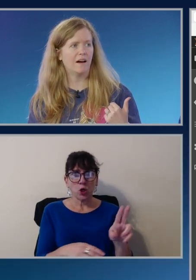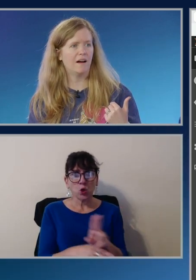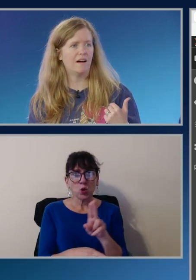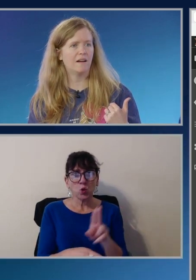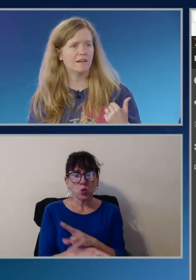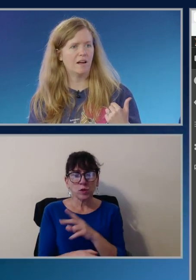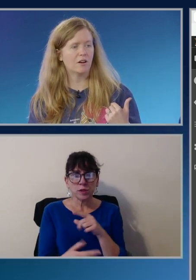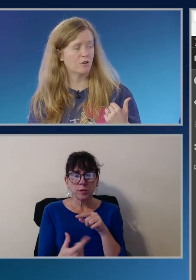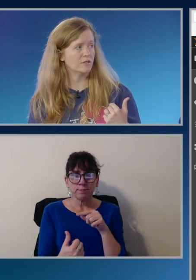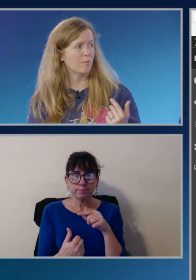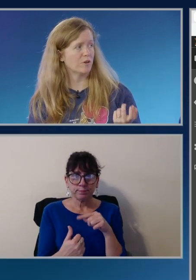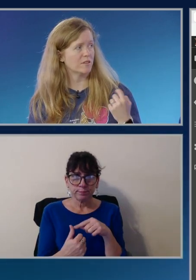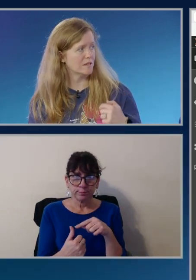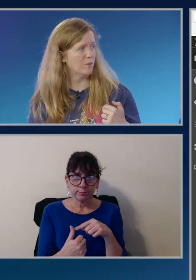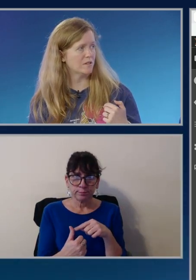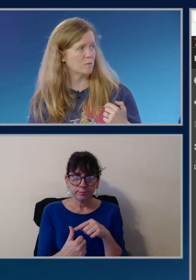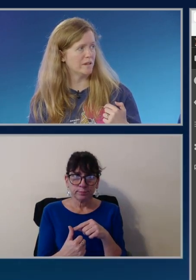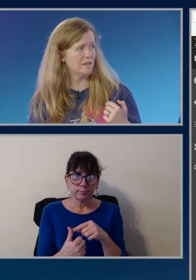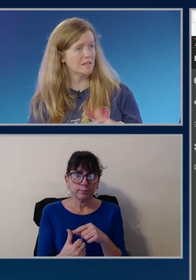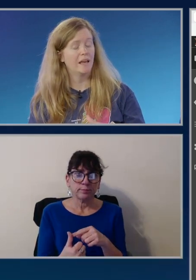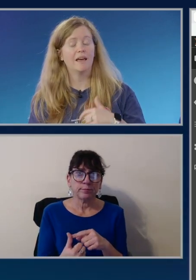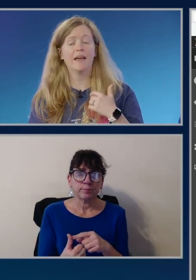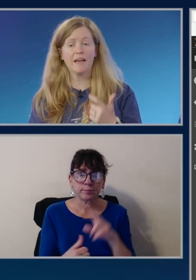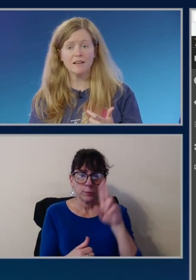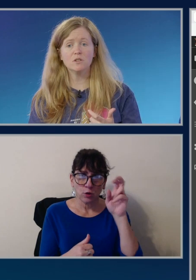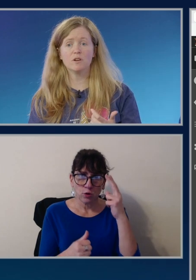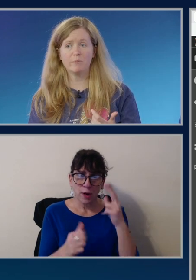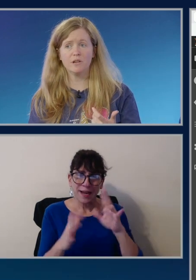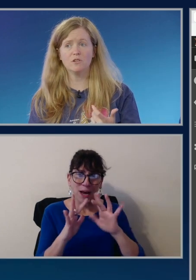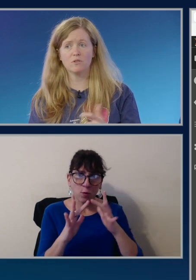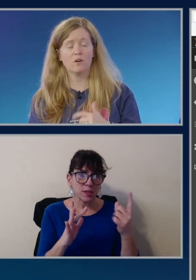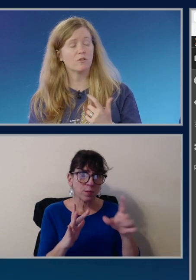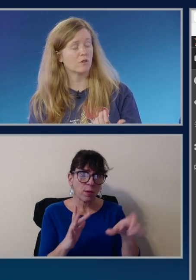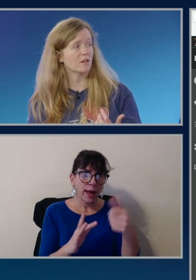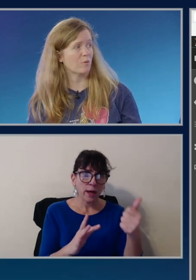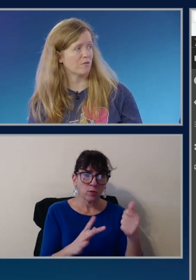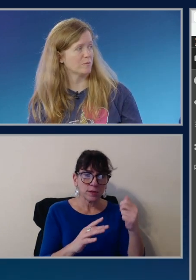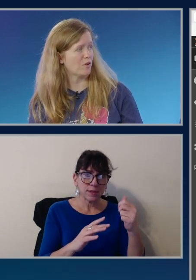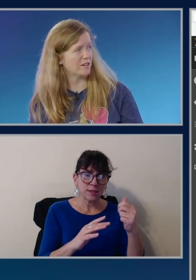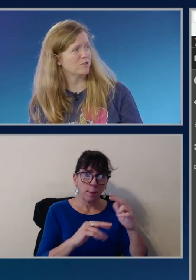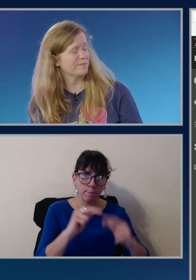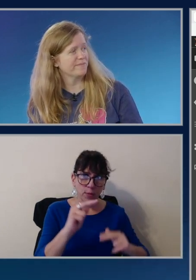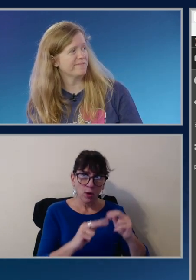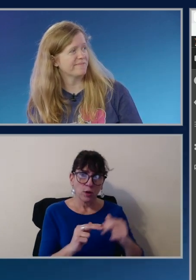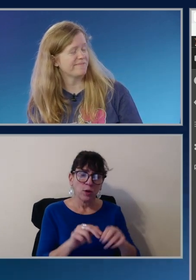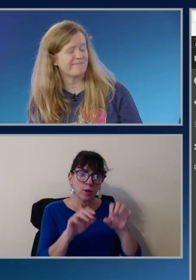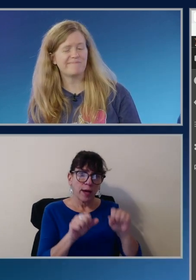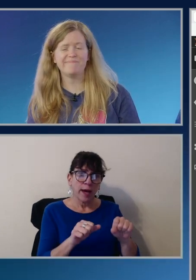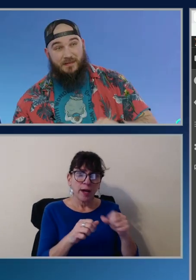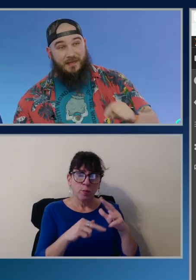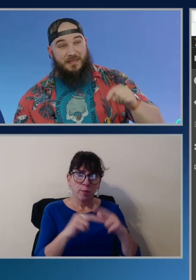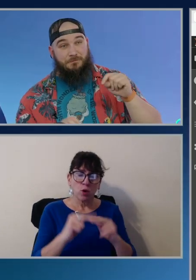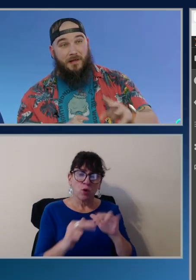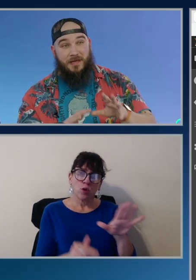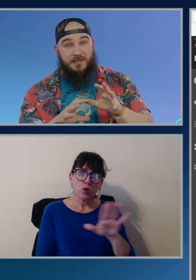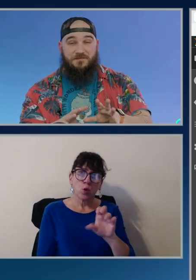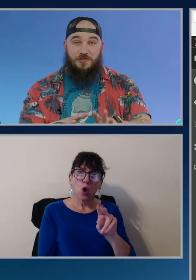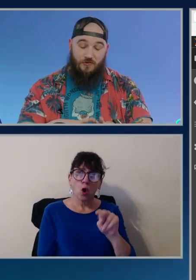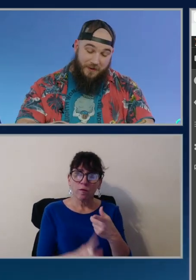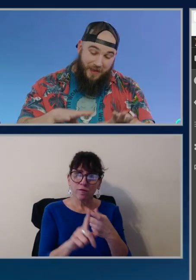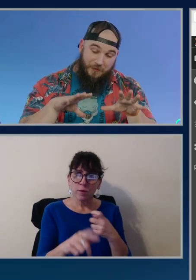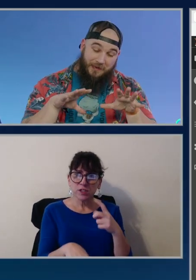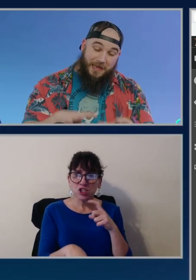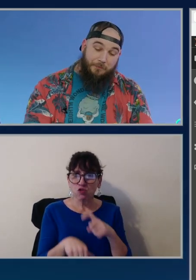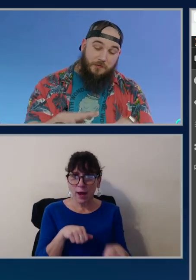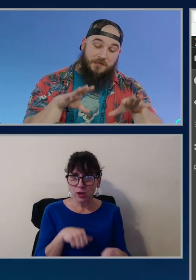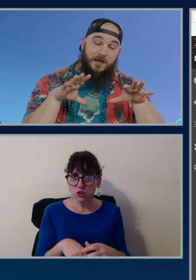a neural network that someone else built, and you can build your own neural network from scratch. What is amazing about this plugin, this feature